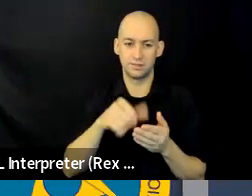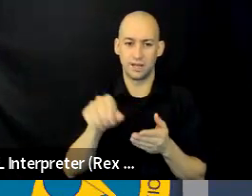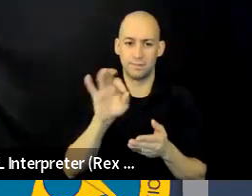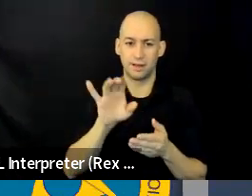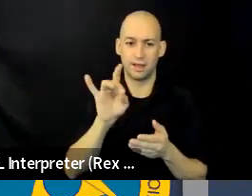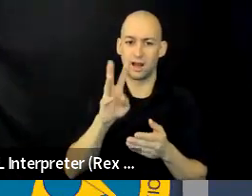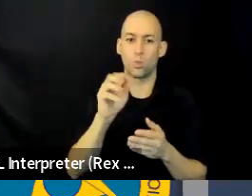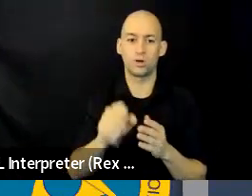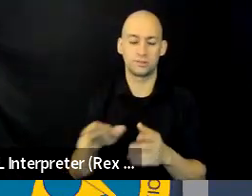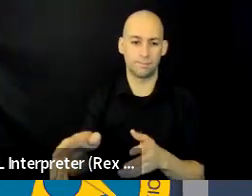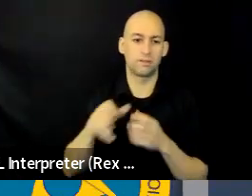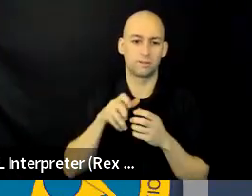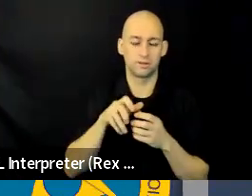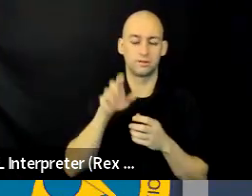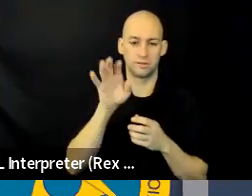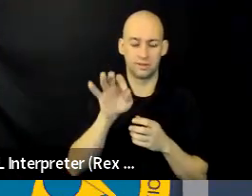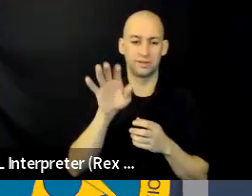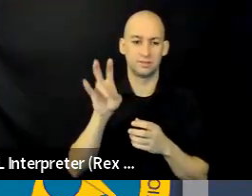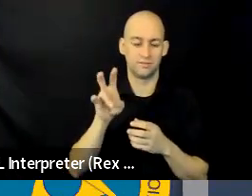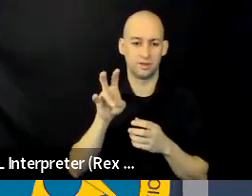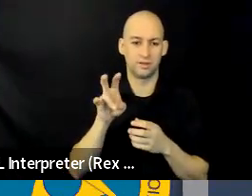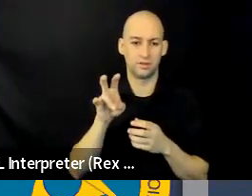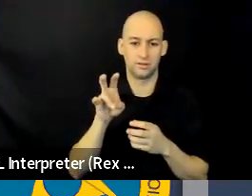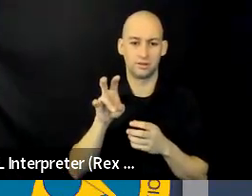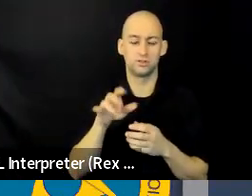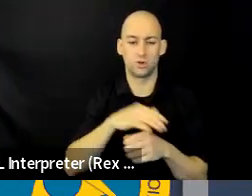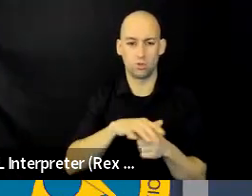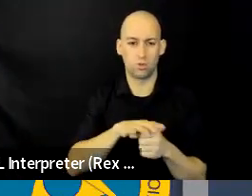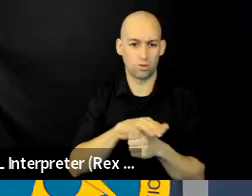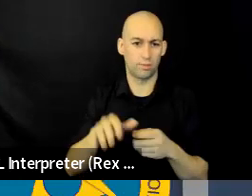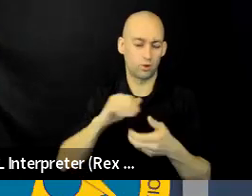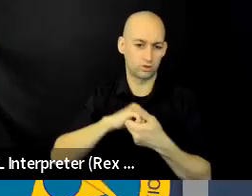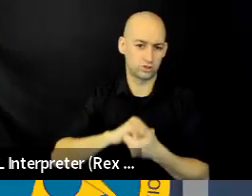Tab 97, which is a local partnership allocation,